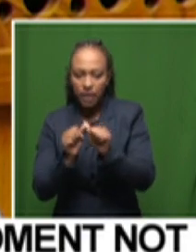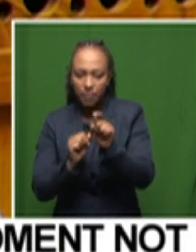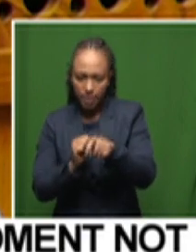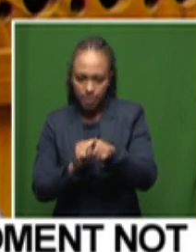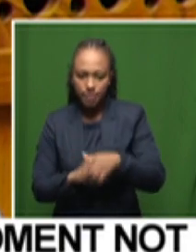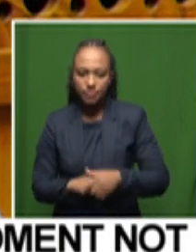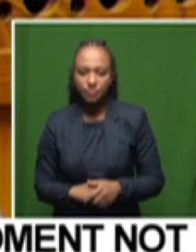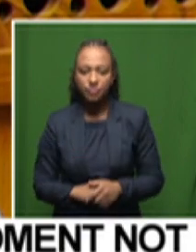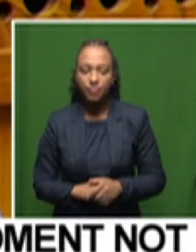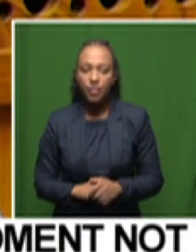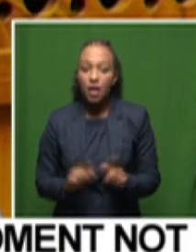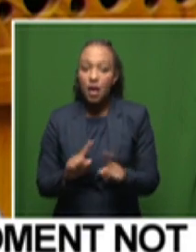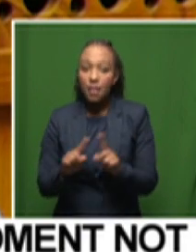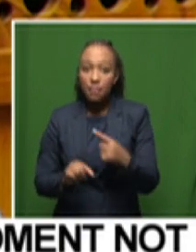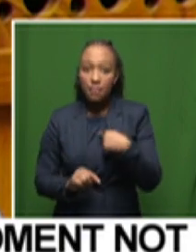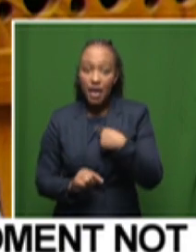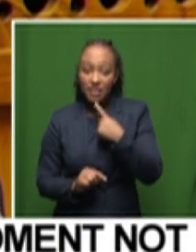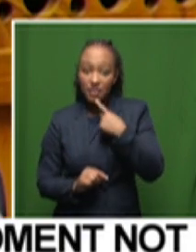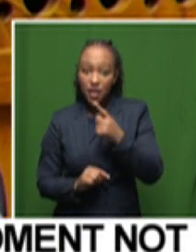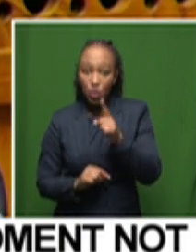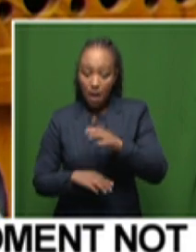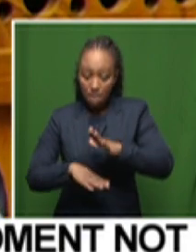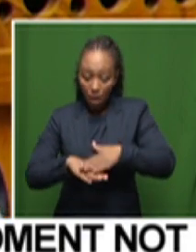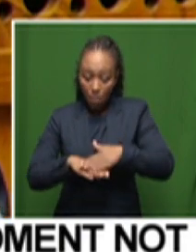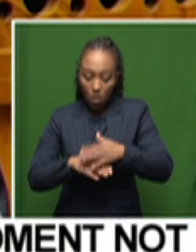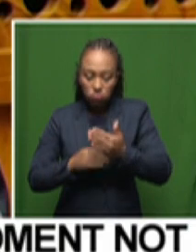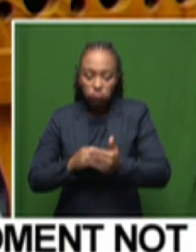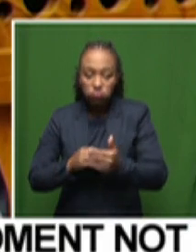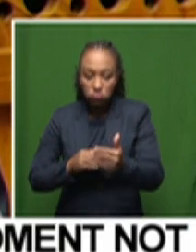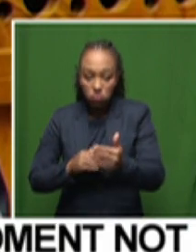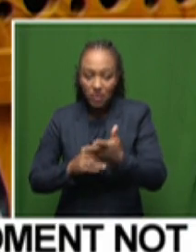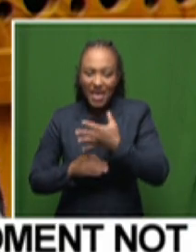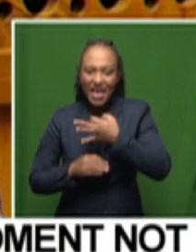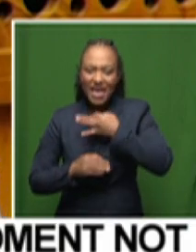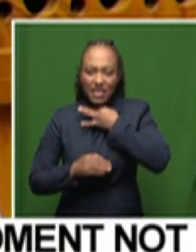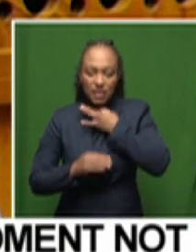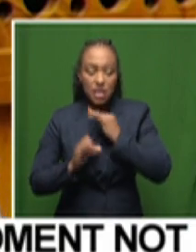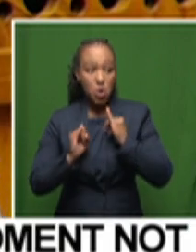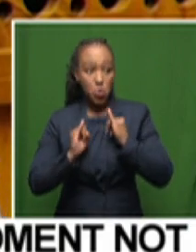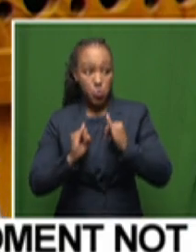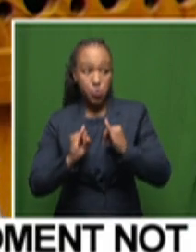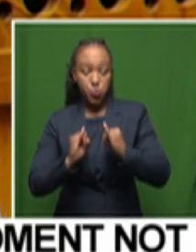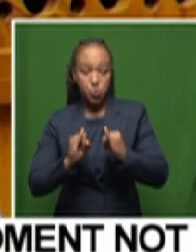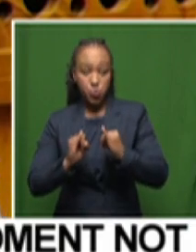this means that going forward, the risk is on the upside.